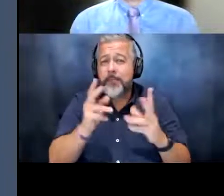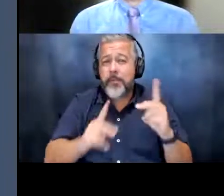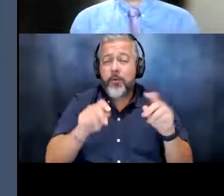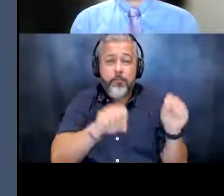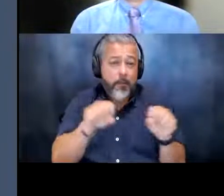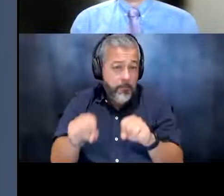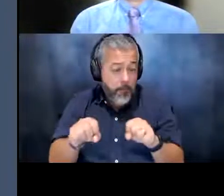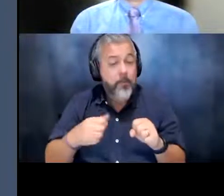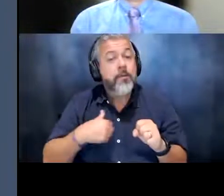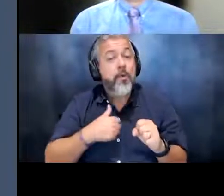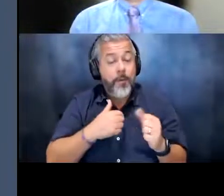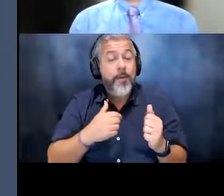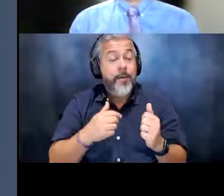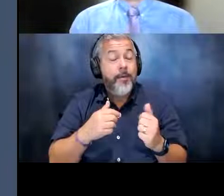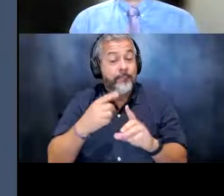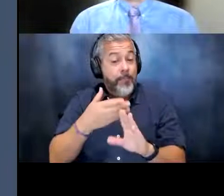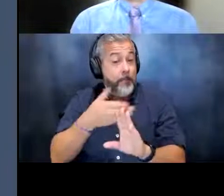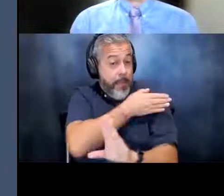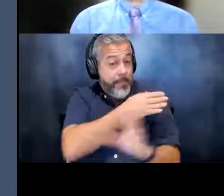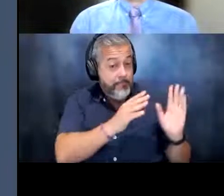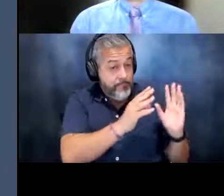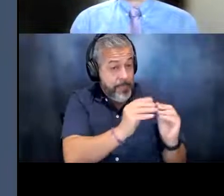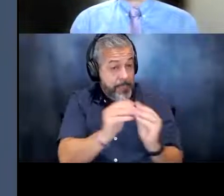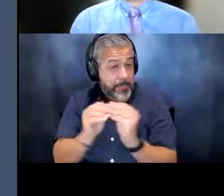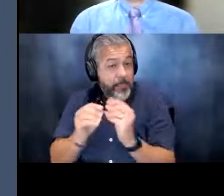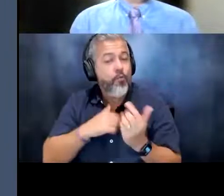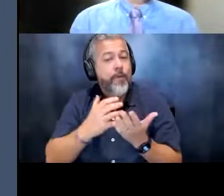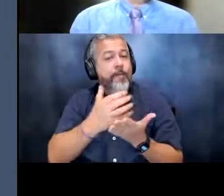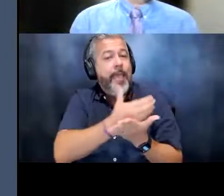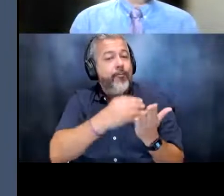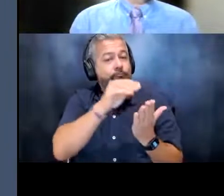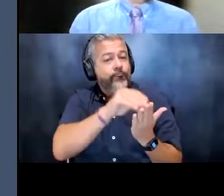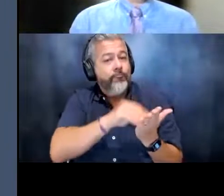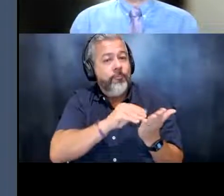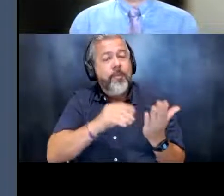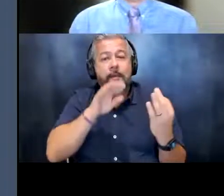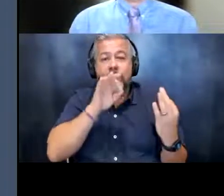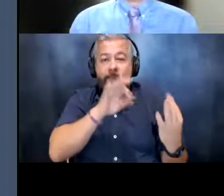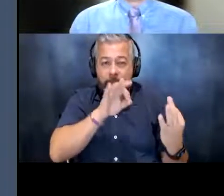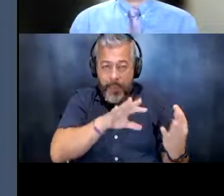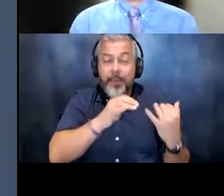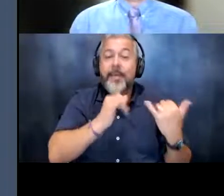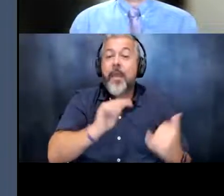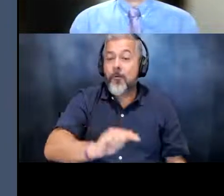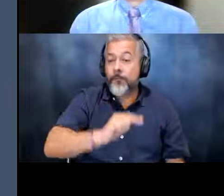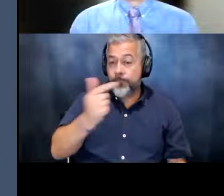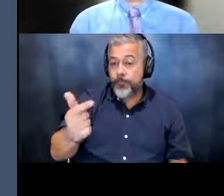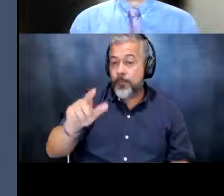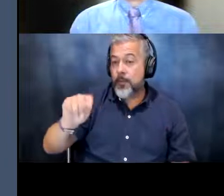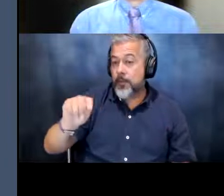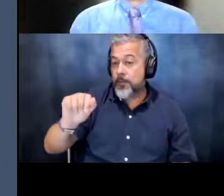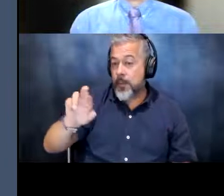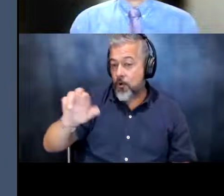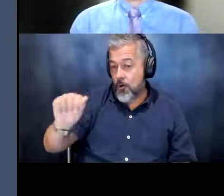feedback that we've gathered during those presentations. And what I'm going to do is turn it over to Tara to